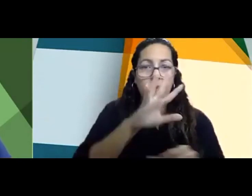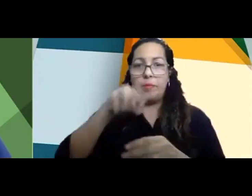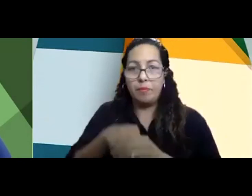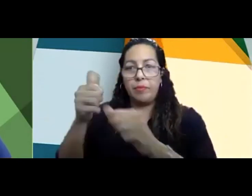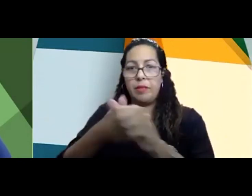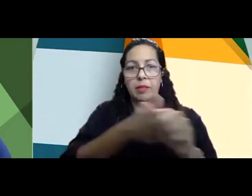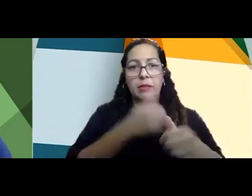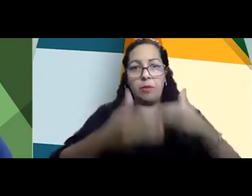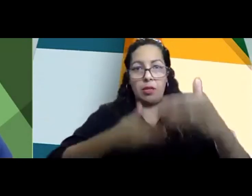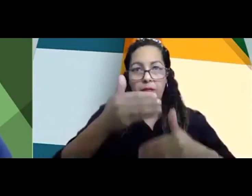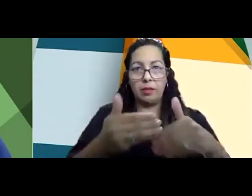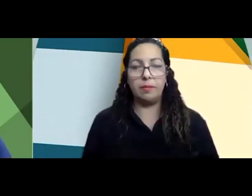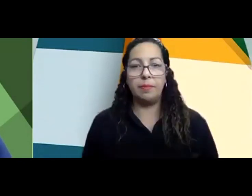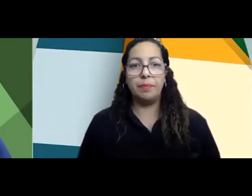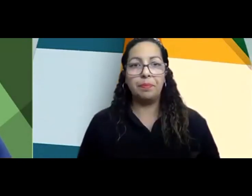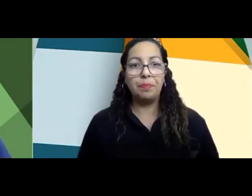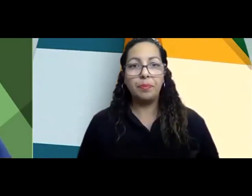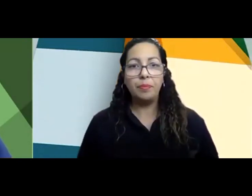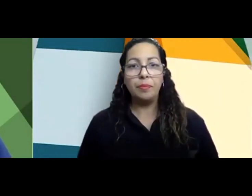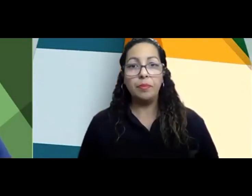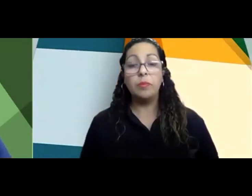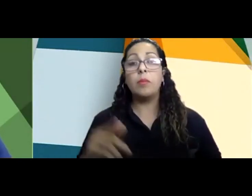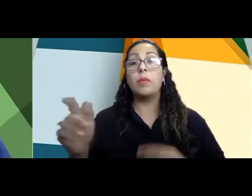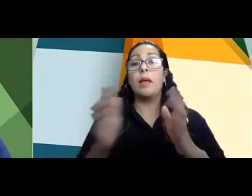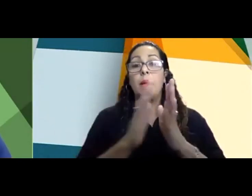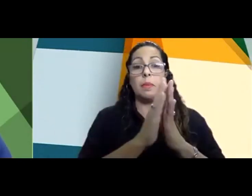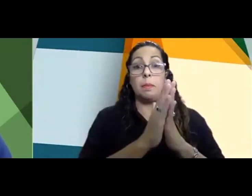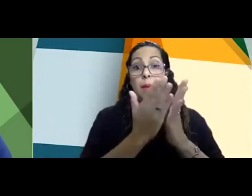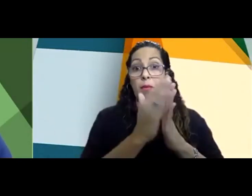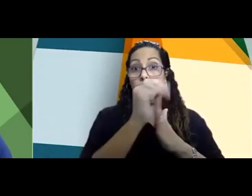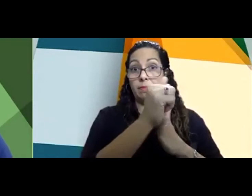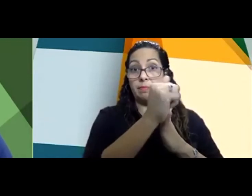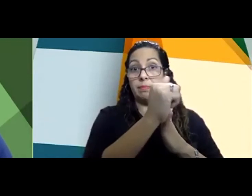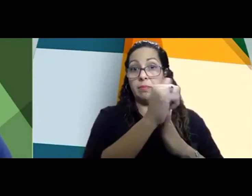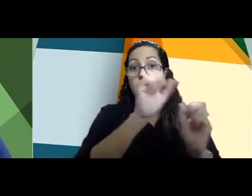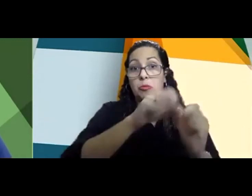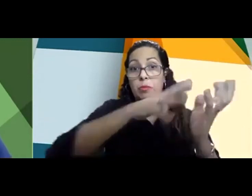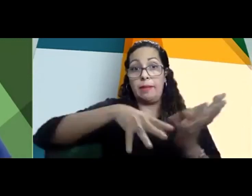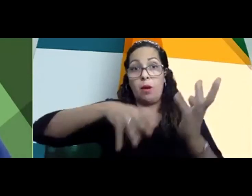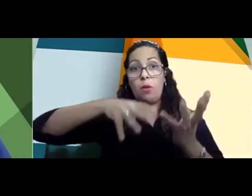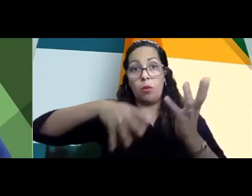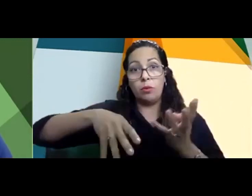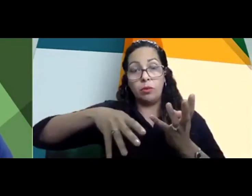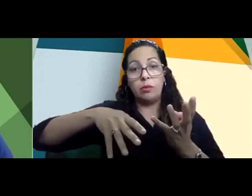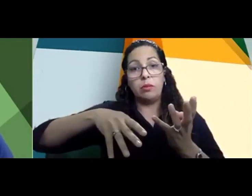process. The procurement manual is available for being downloaded at the